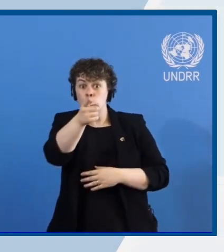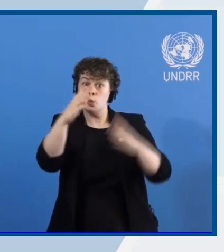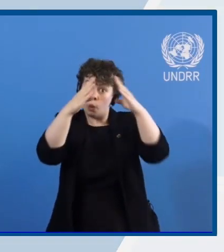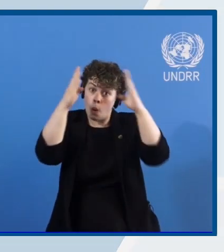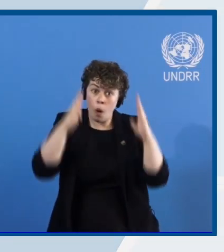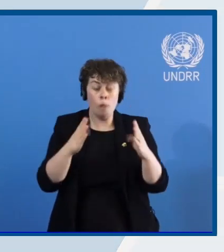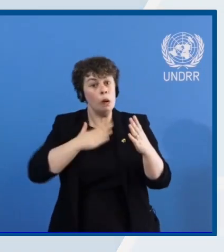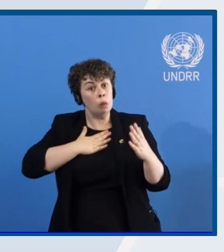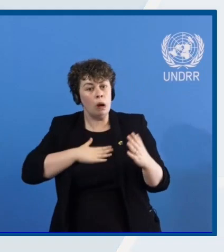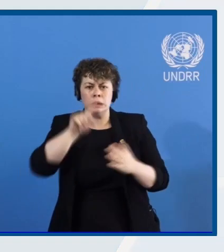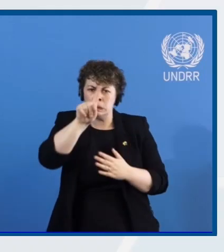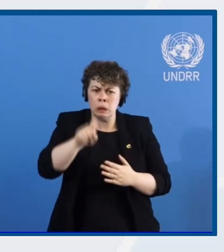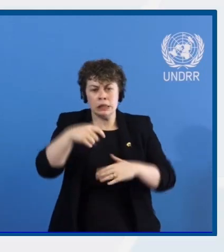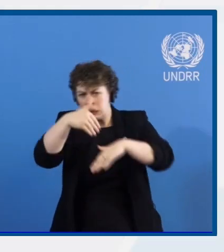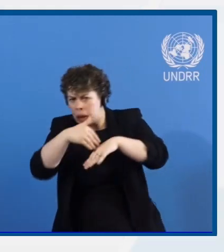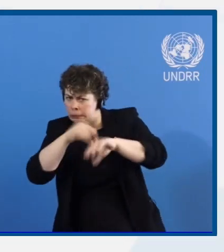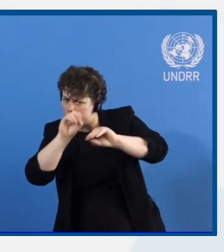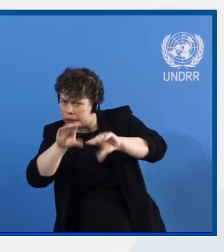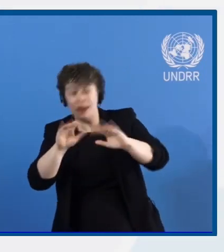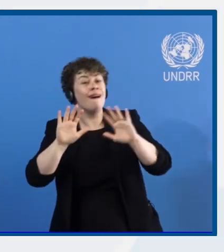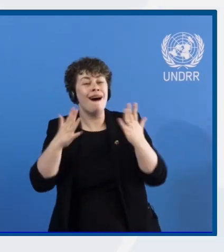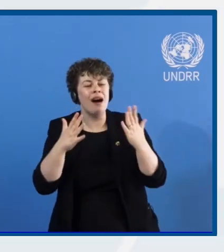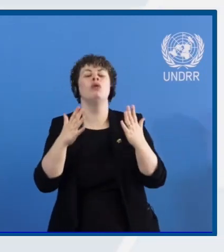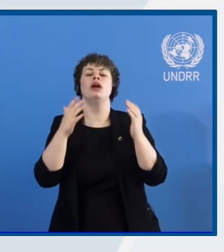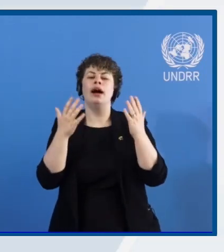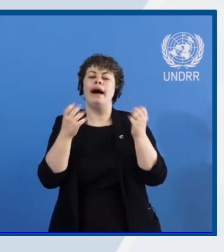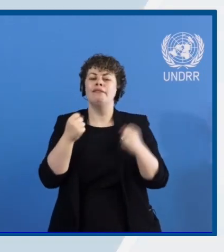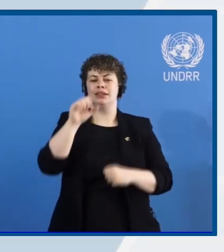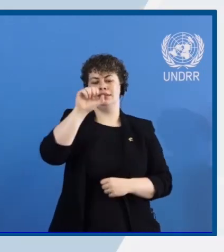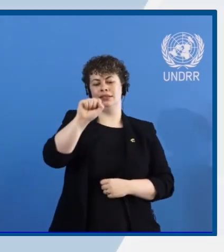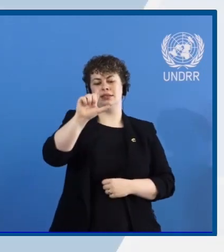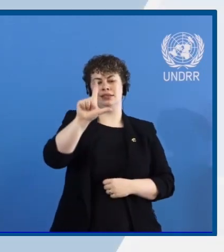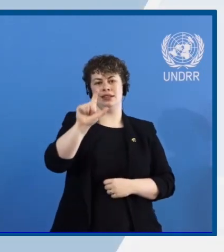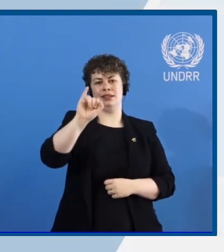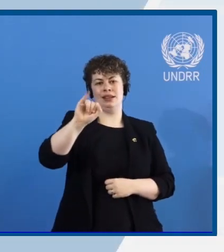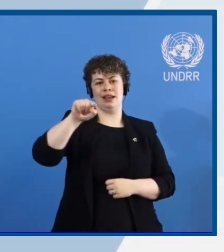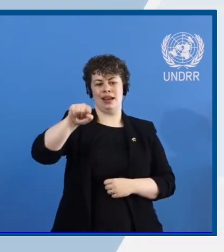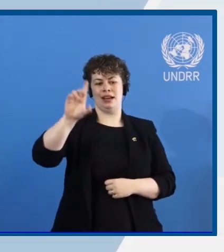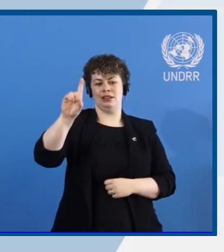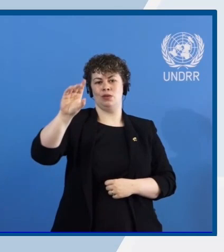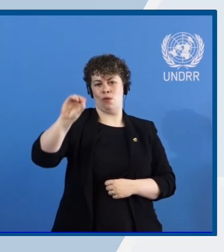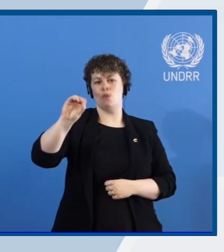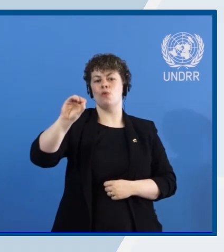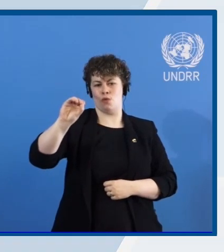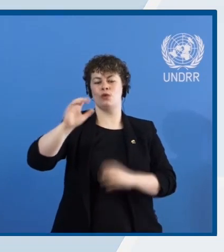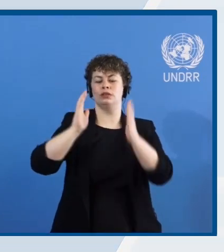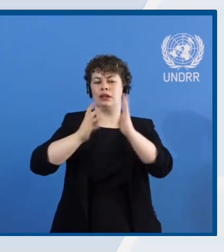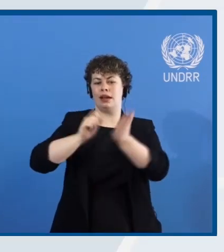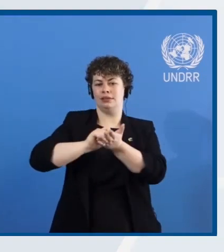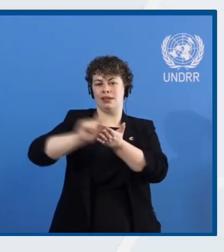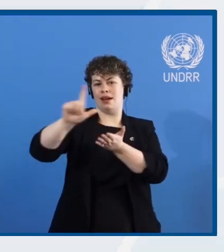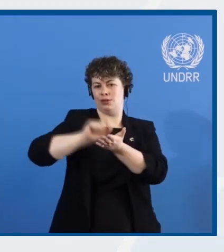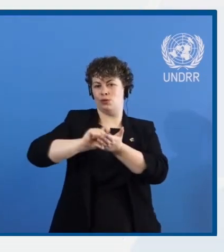we will have a Q&A towards the end of the session where we will try to address some of these questions.